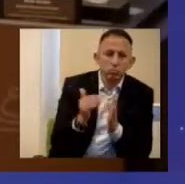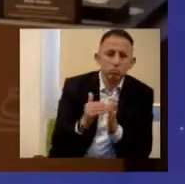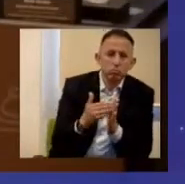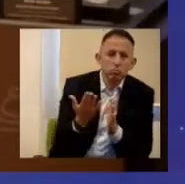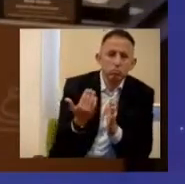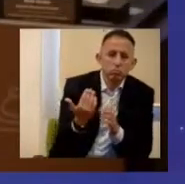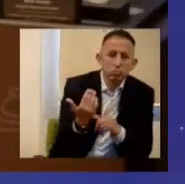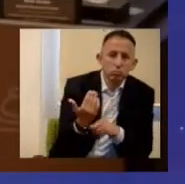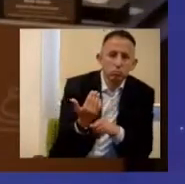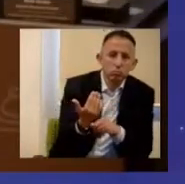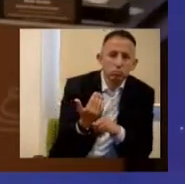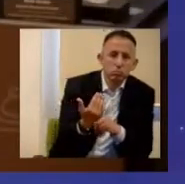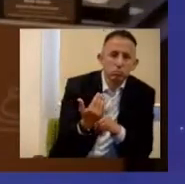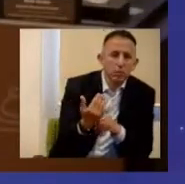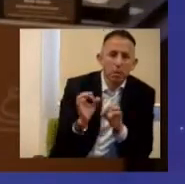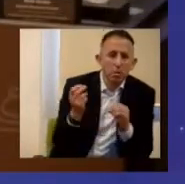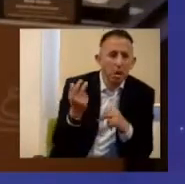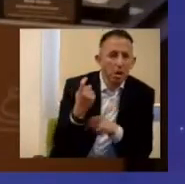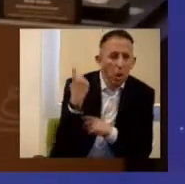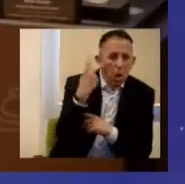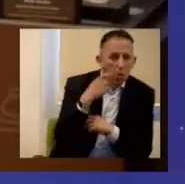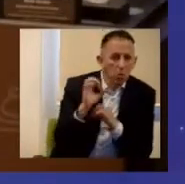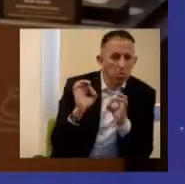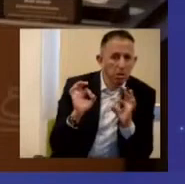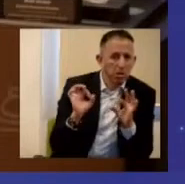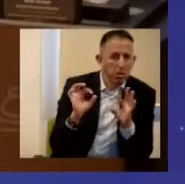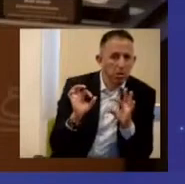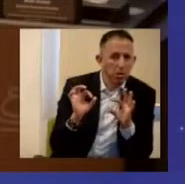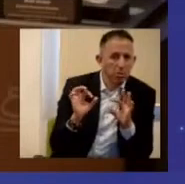No question? Okay, so go ahead.